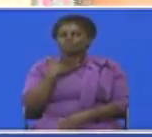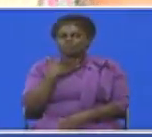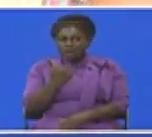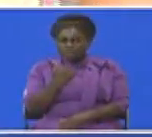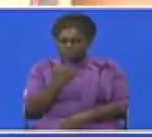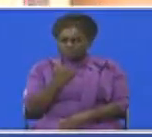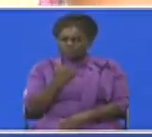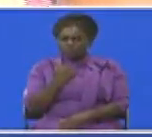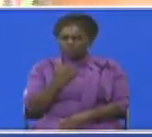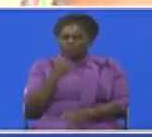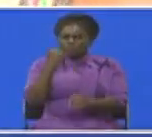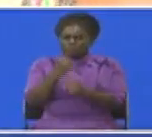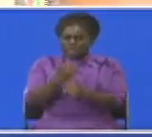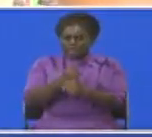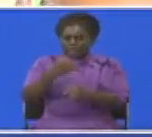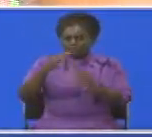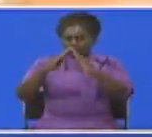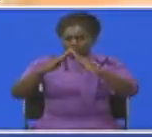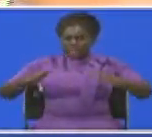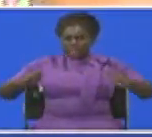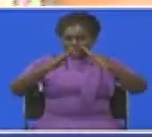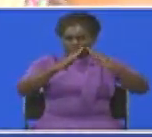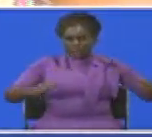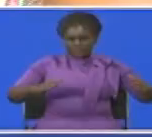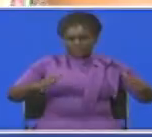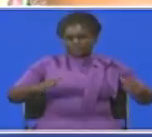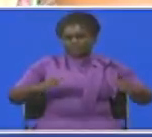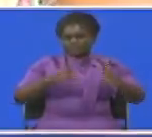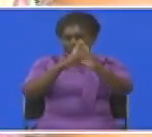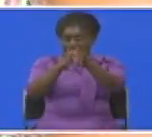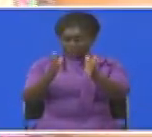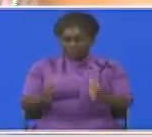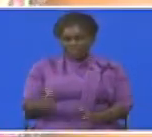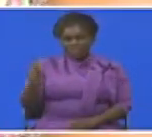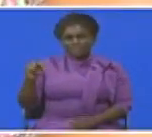architecture at University of Nairobi. Trix Ingado, KTN News.